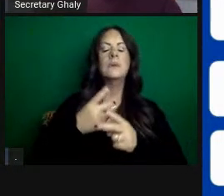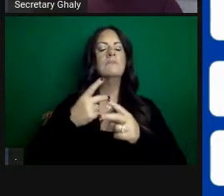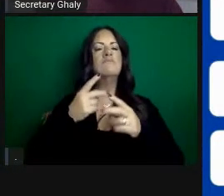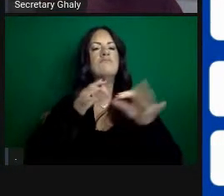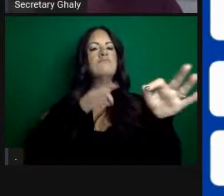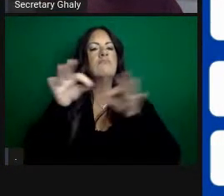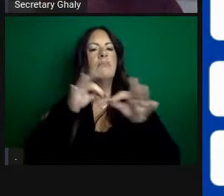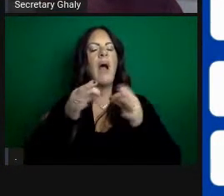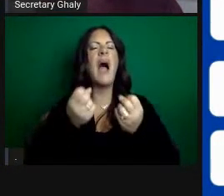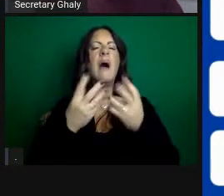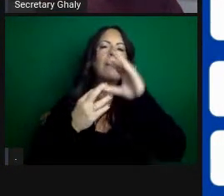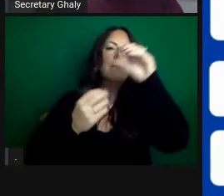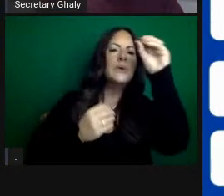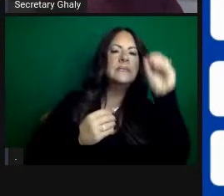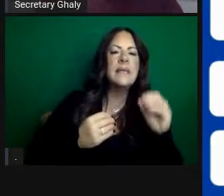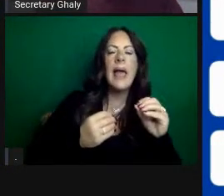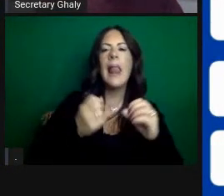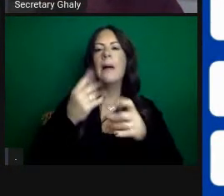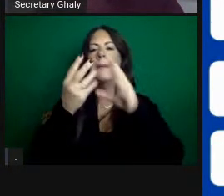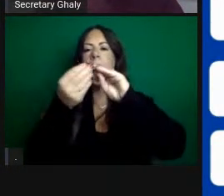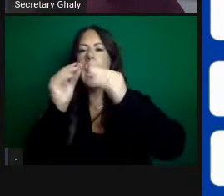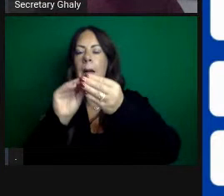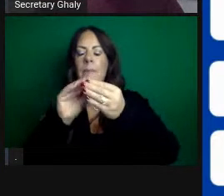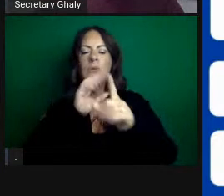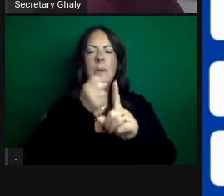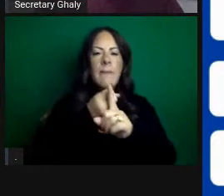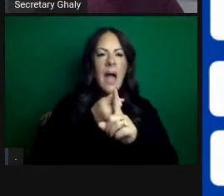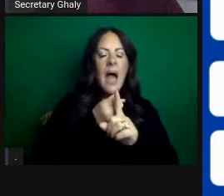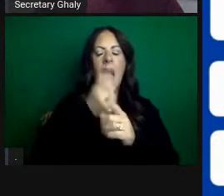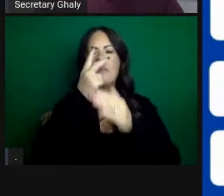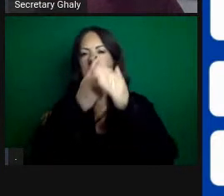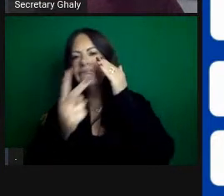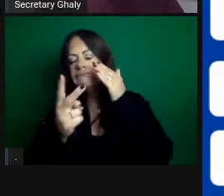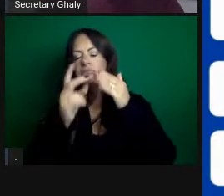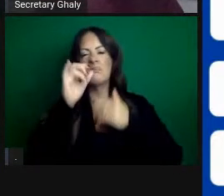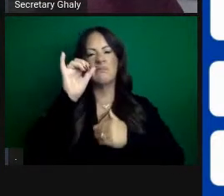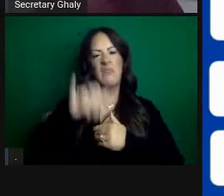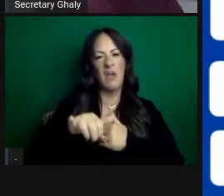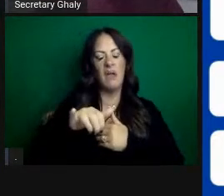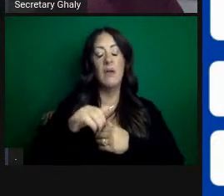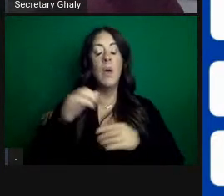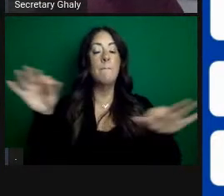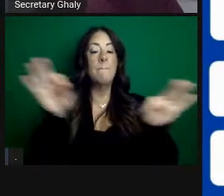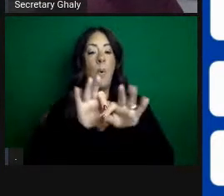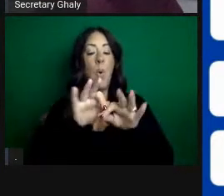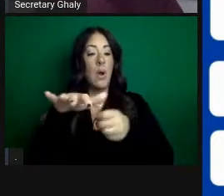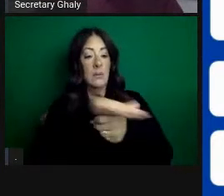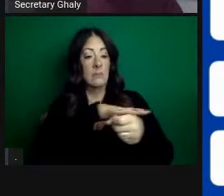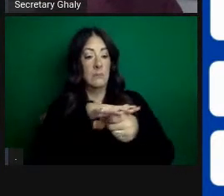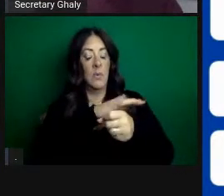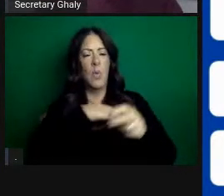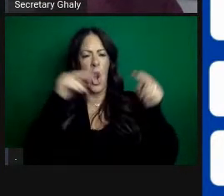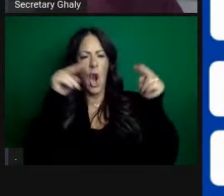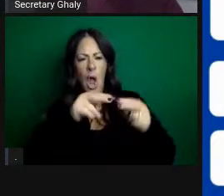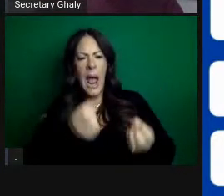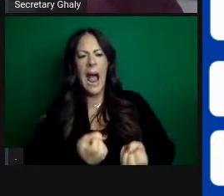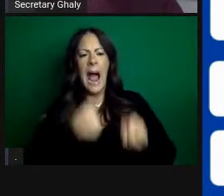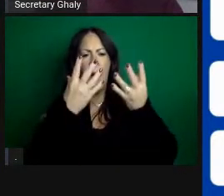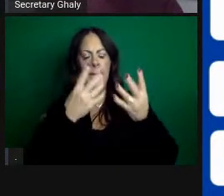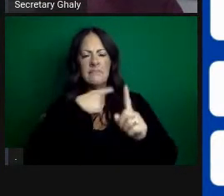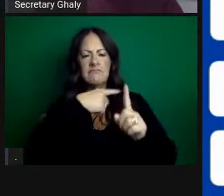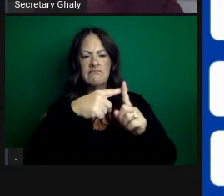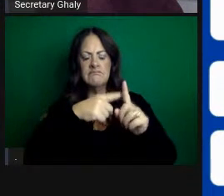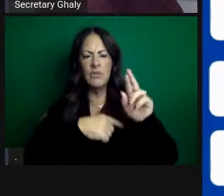wanted to use it one more time to remind you that we look at the case rates in a region. We look at that R effective,